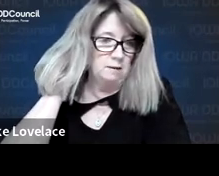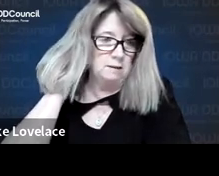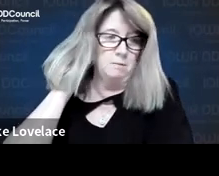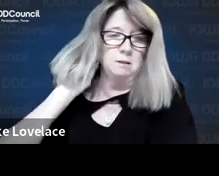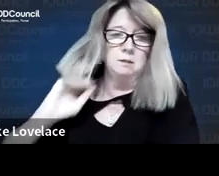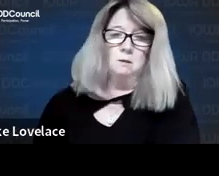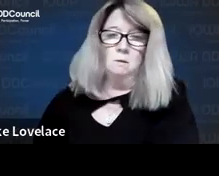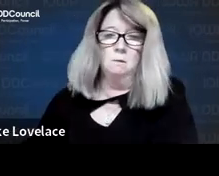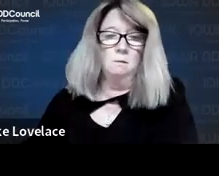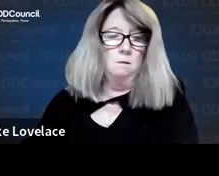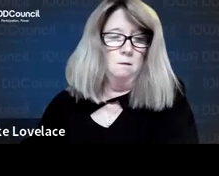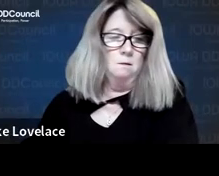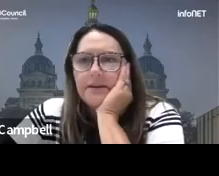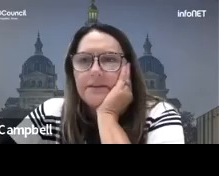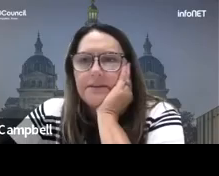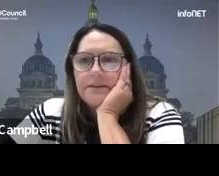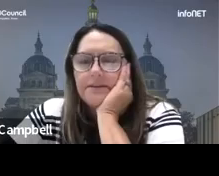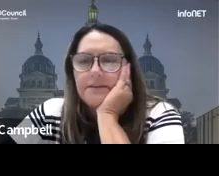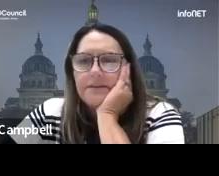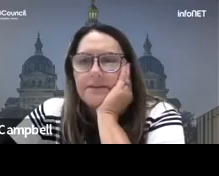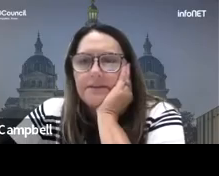where they could step in too. Yeah.